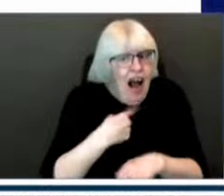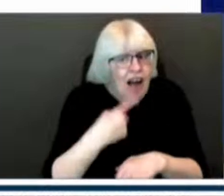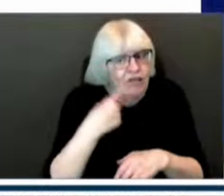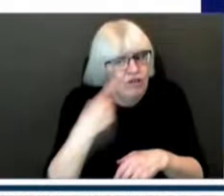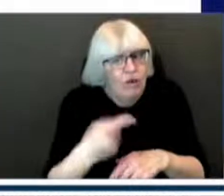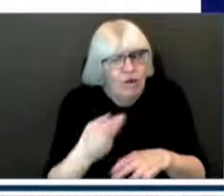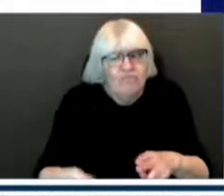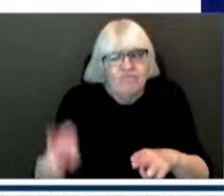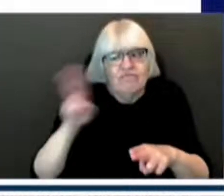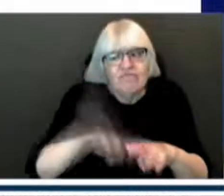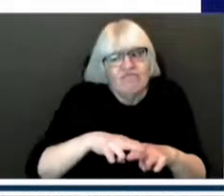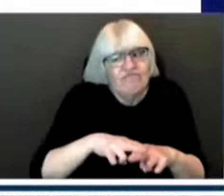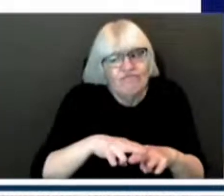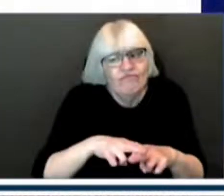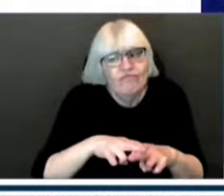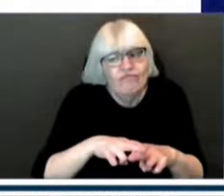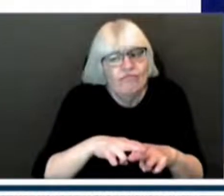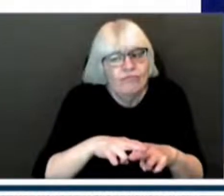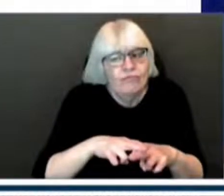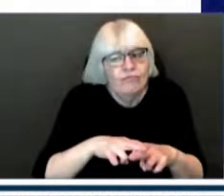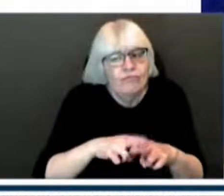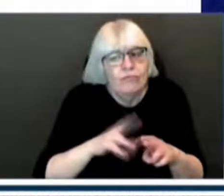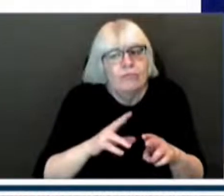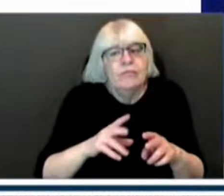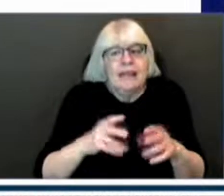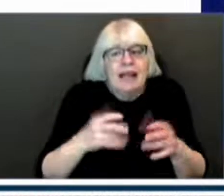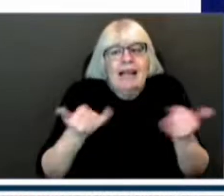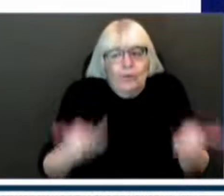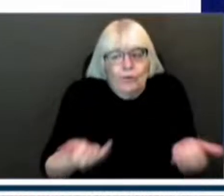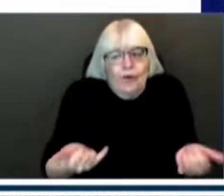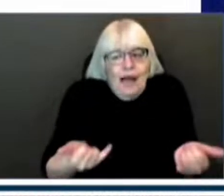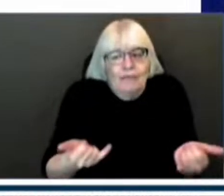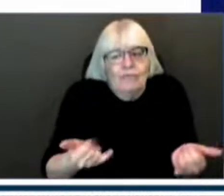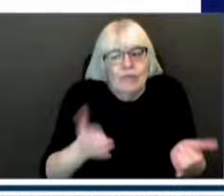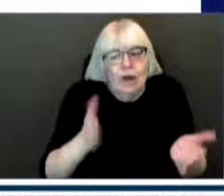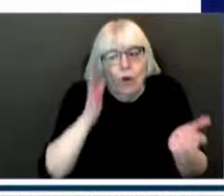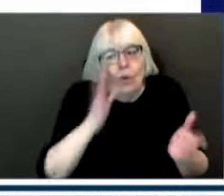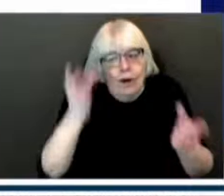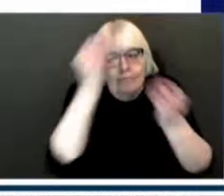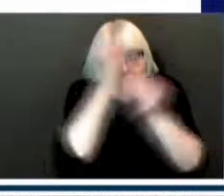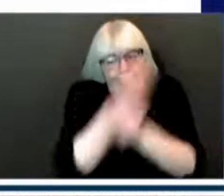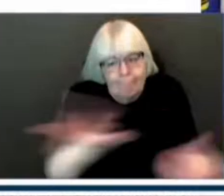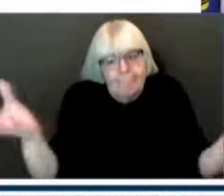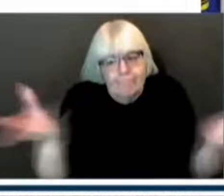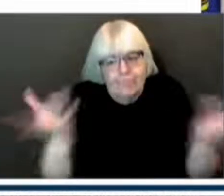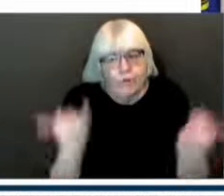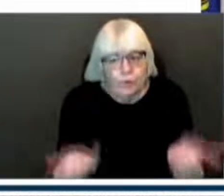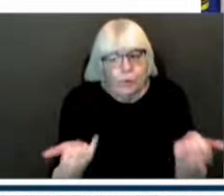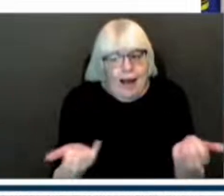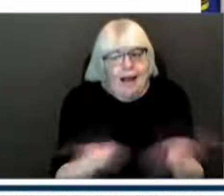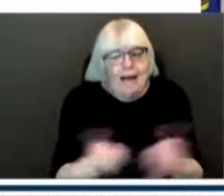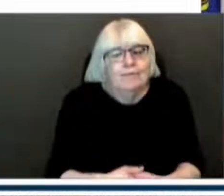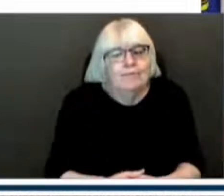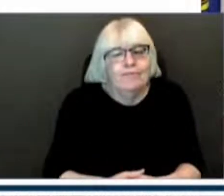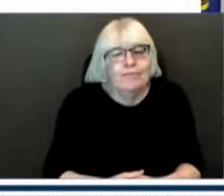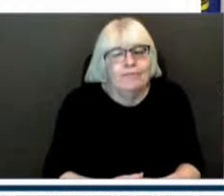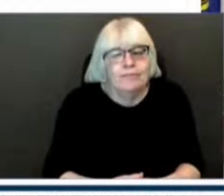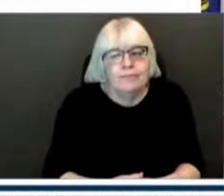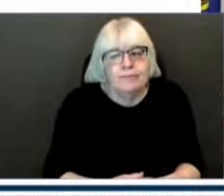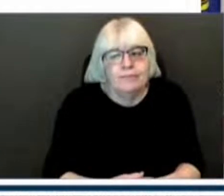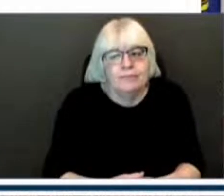will say that, and we've started to share that information with them today. Next, we'll go to Callum Smith from Global. Go ahead,